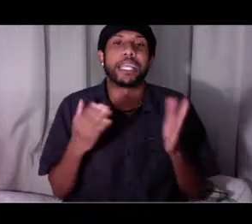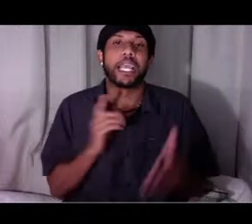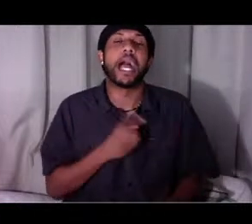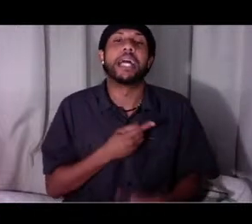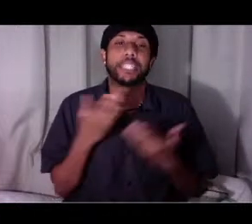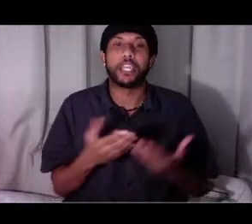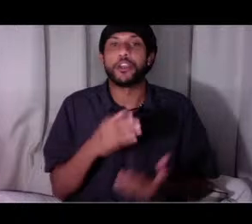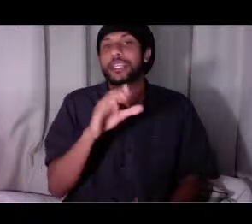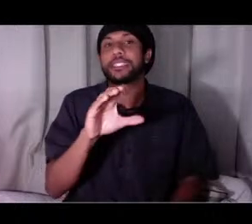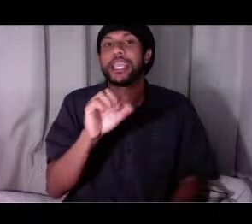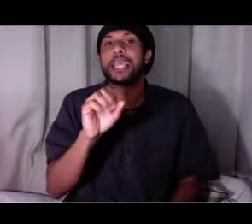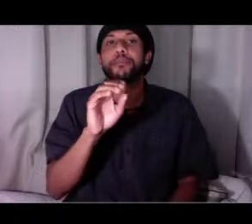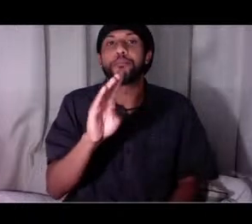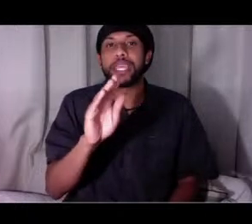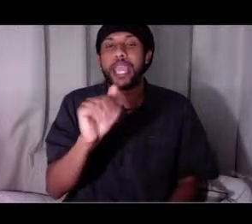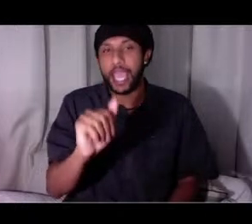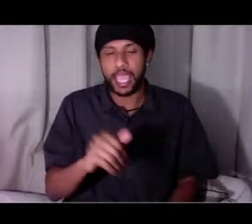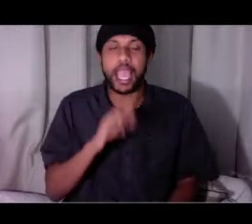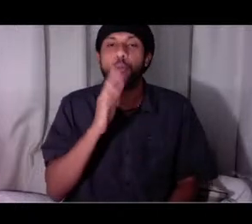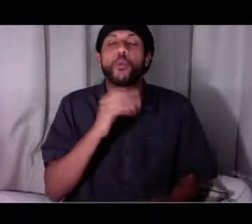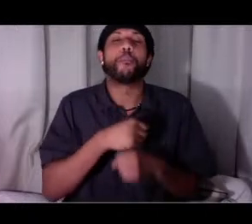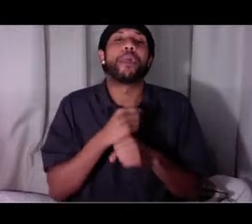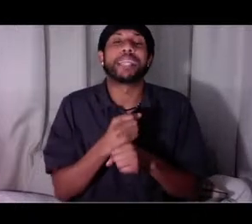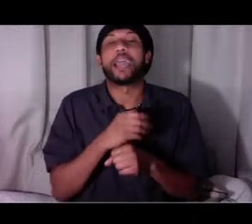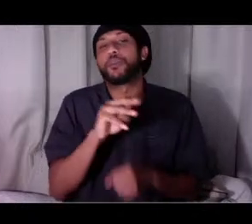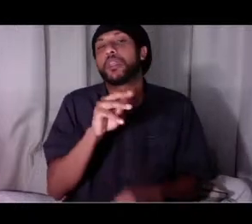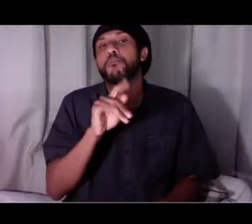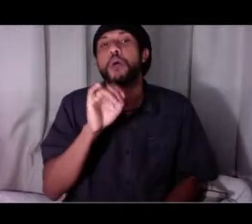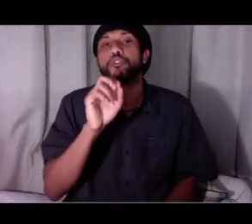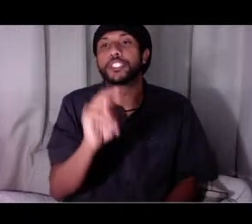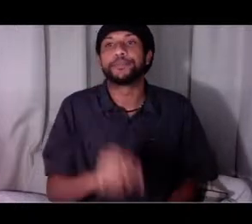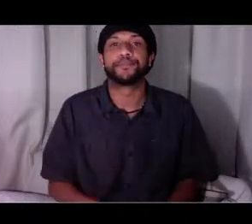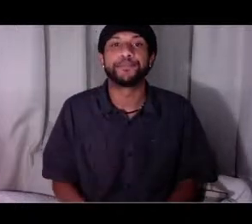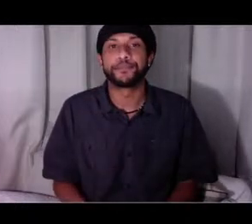csba so I will make that in the form of a